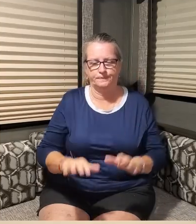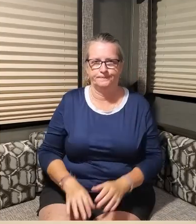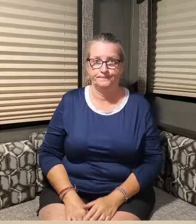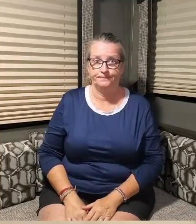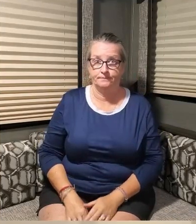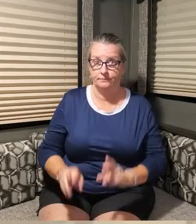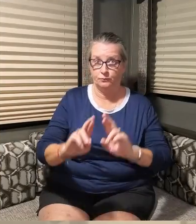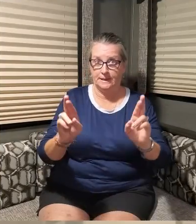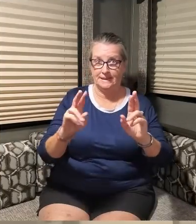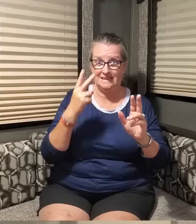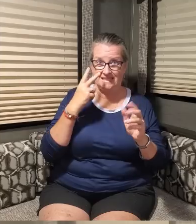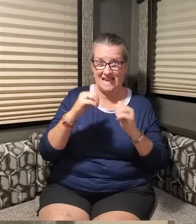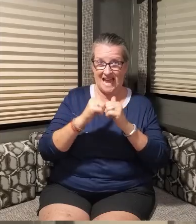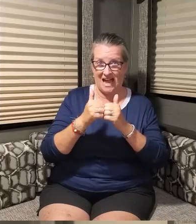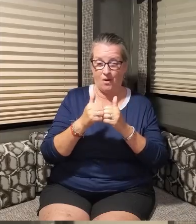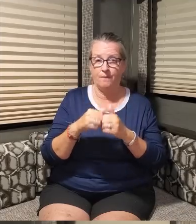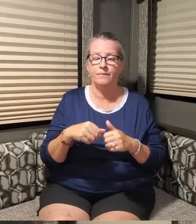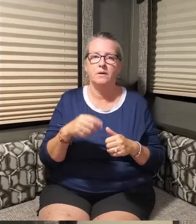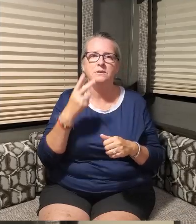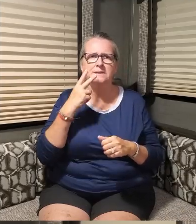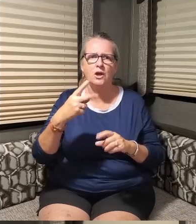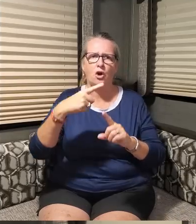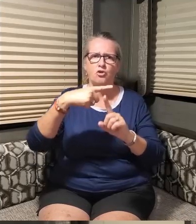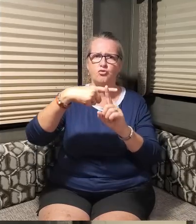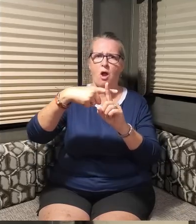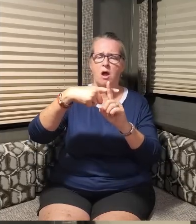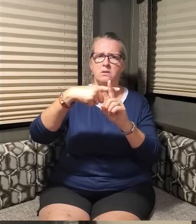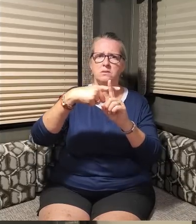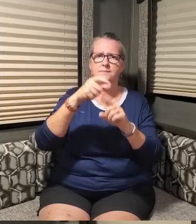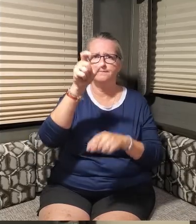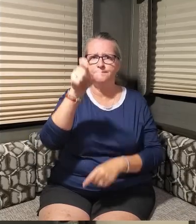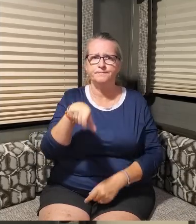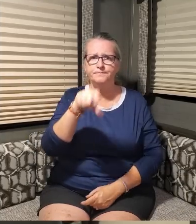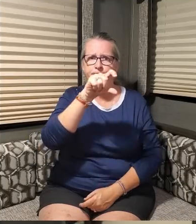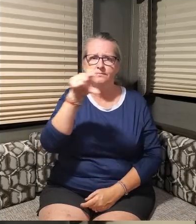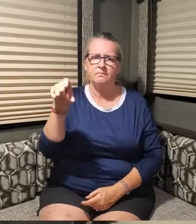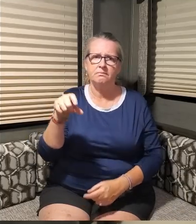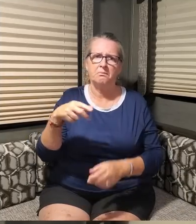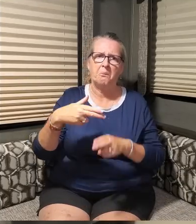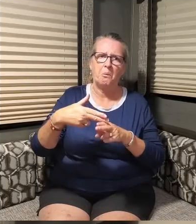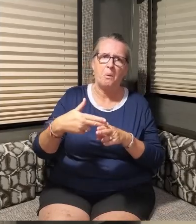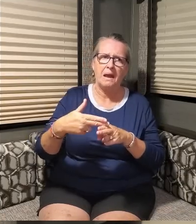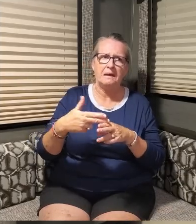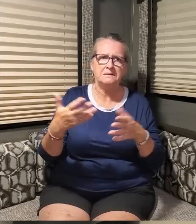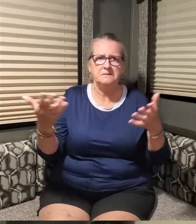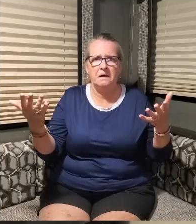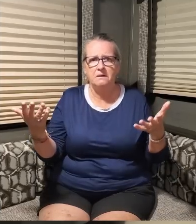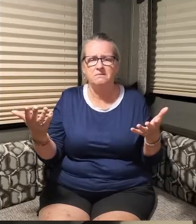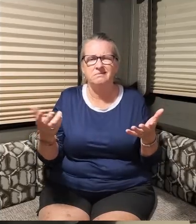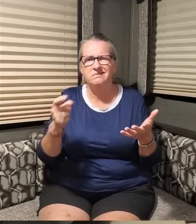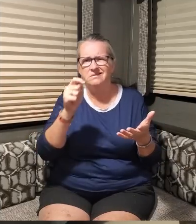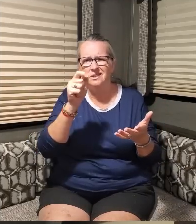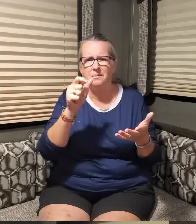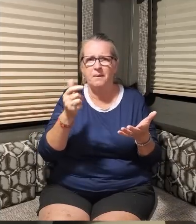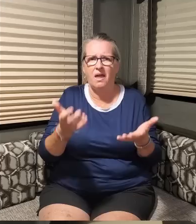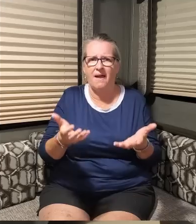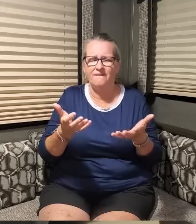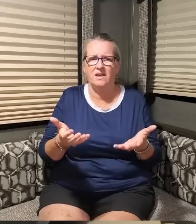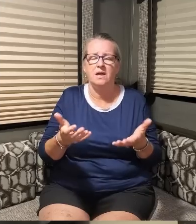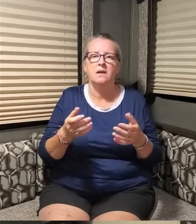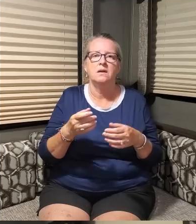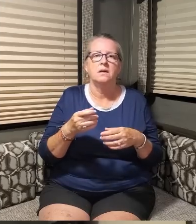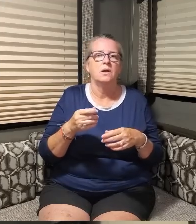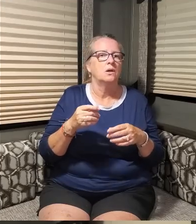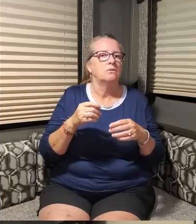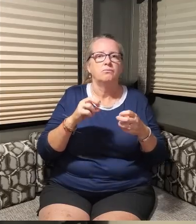stuff. Okay, so here's our cross. Weighs, I don't know, it's a little heavy.